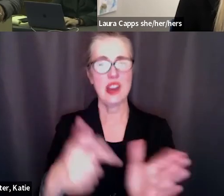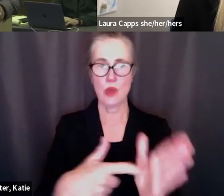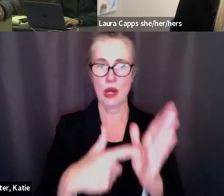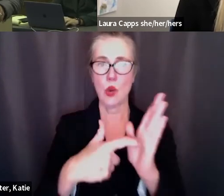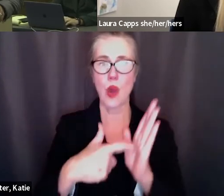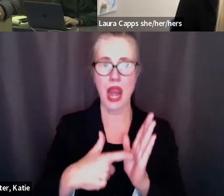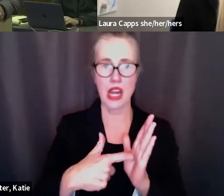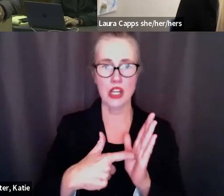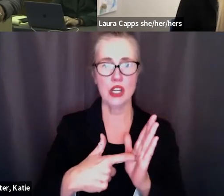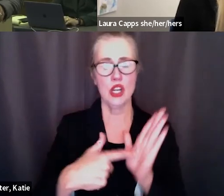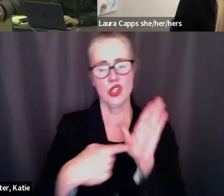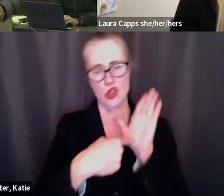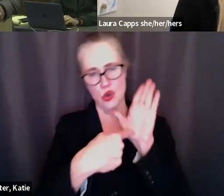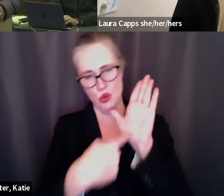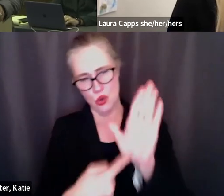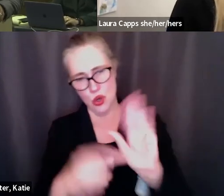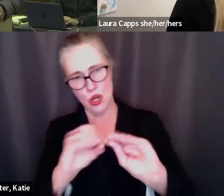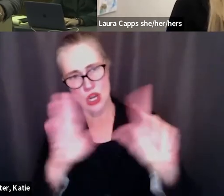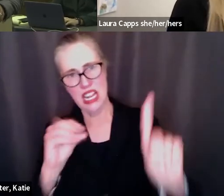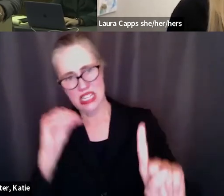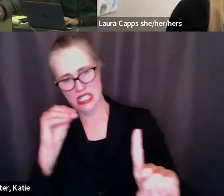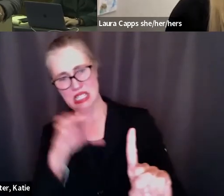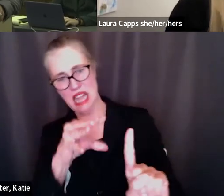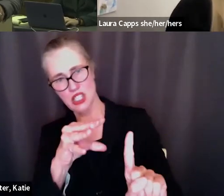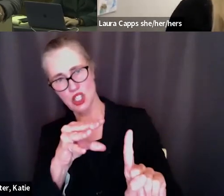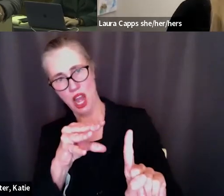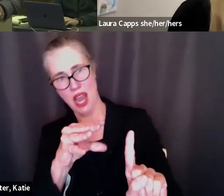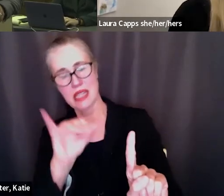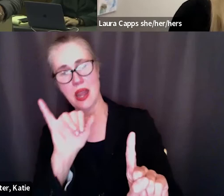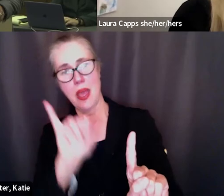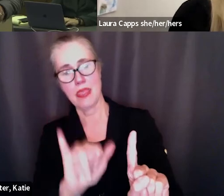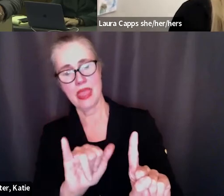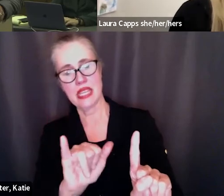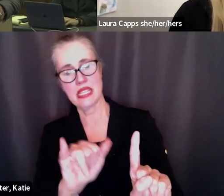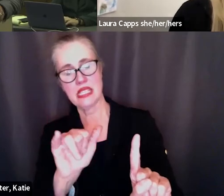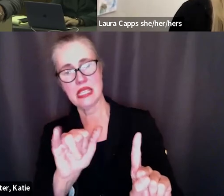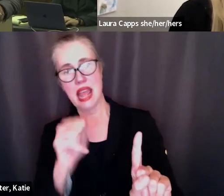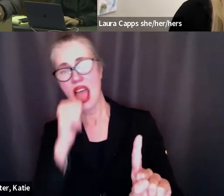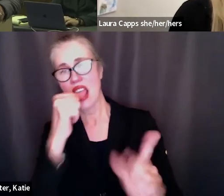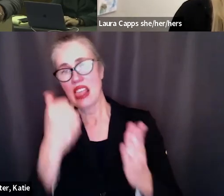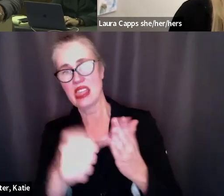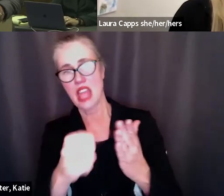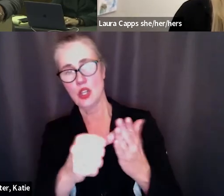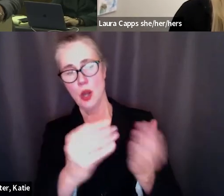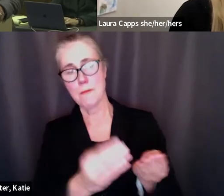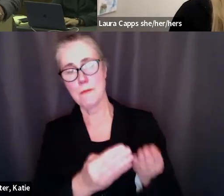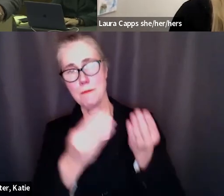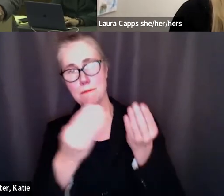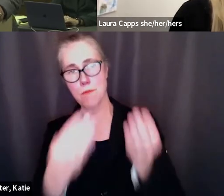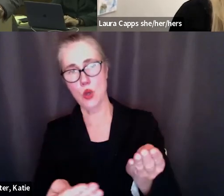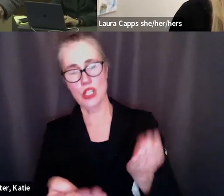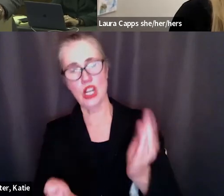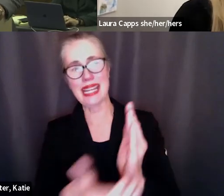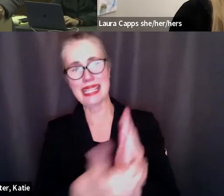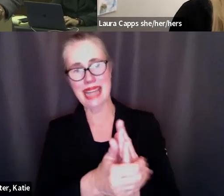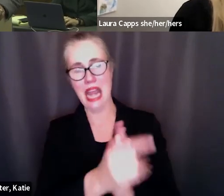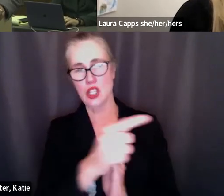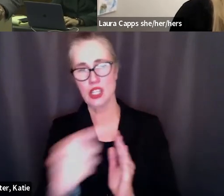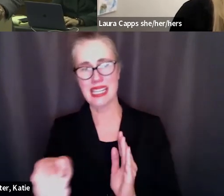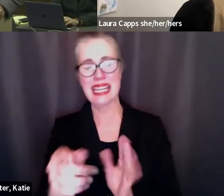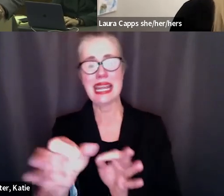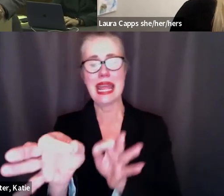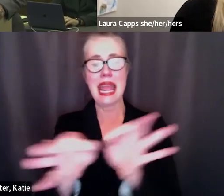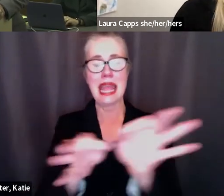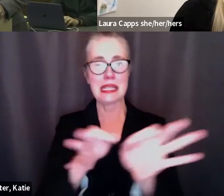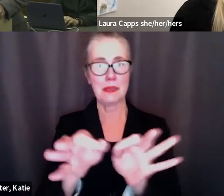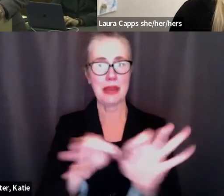sunshine the proposal letter that was attached in your documents this is outlining the district's